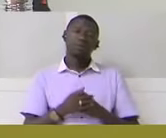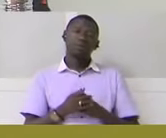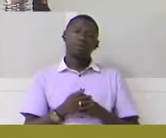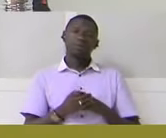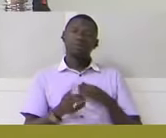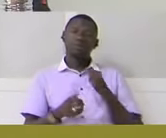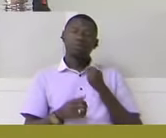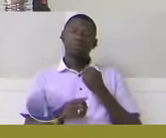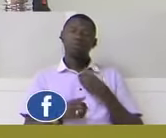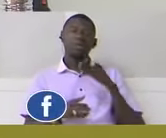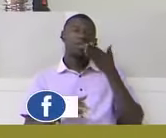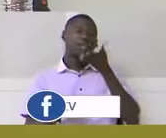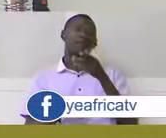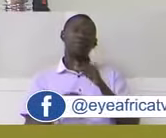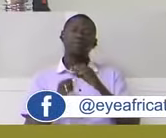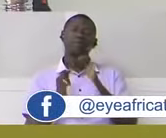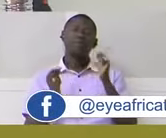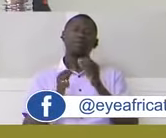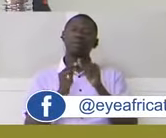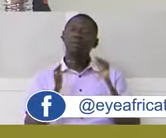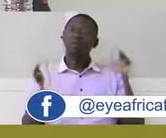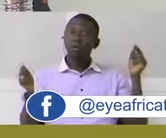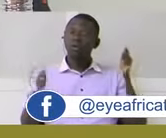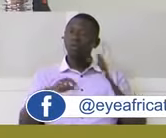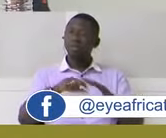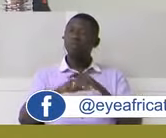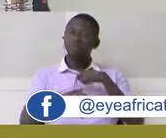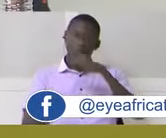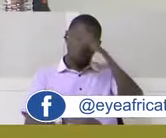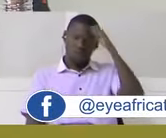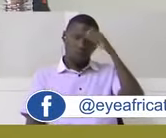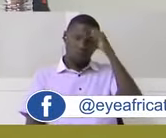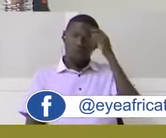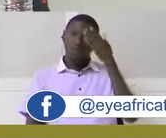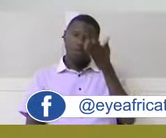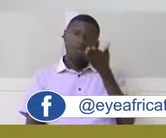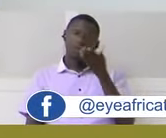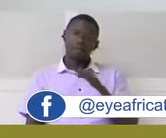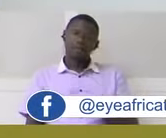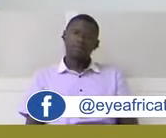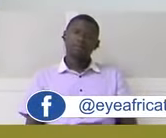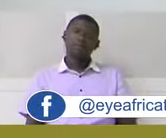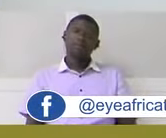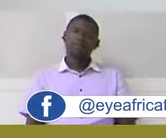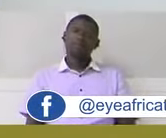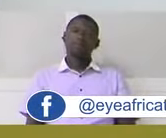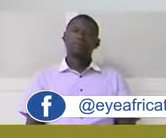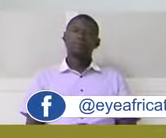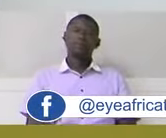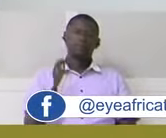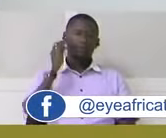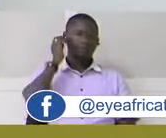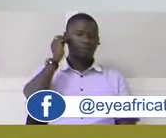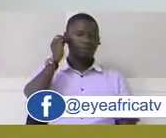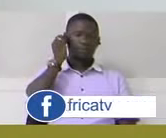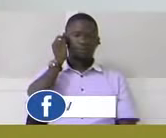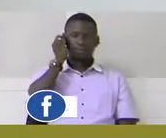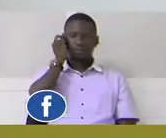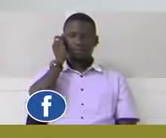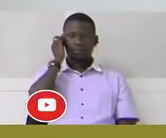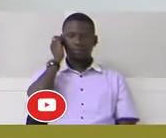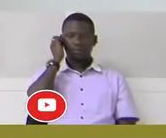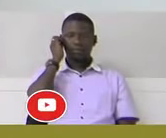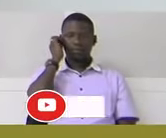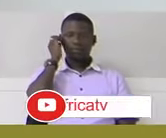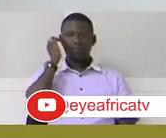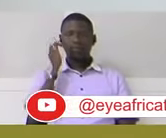on that convoy for a very long time. Oto o konvoy kono ibijele andum imu dindinti ban imu ke bati ban konvoy